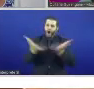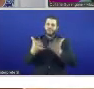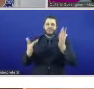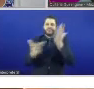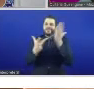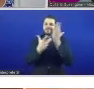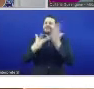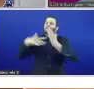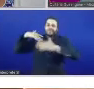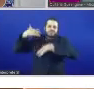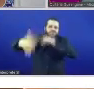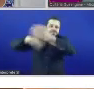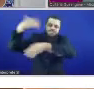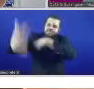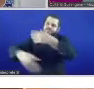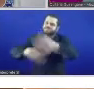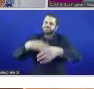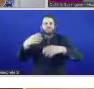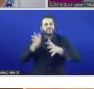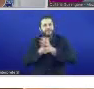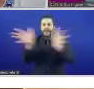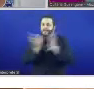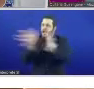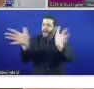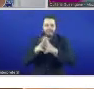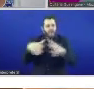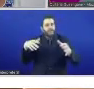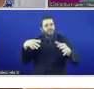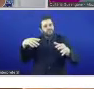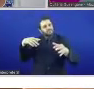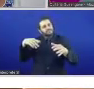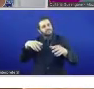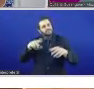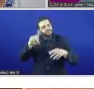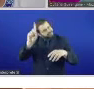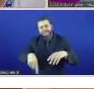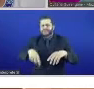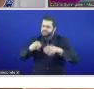things that should be done to support feminist and women's rights organizations.